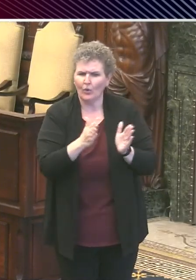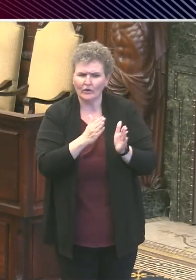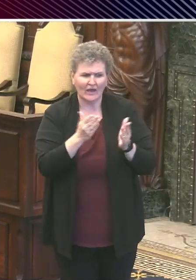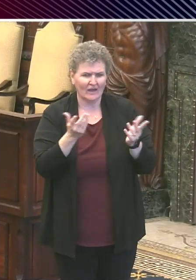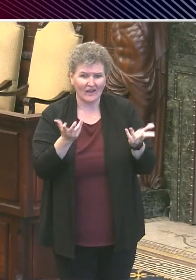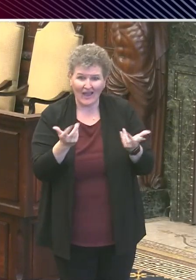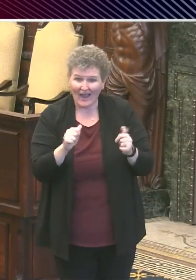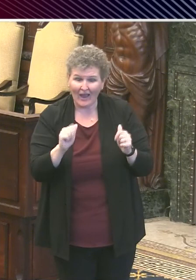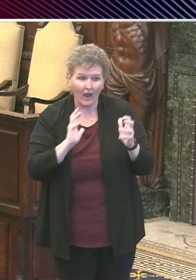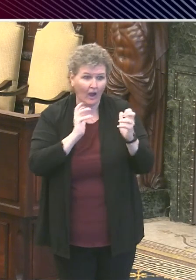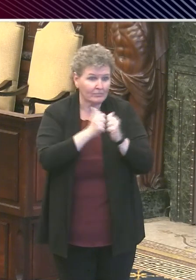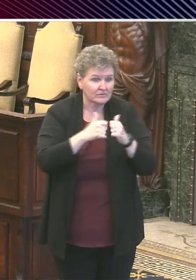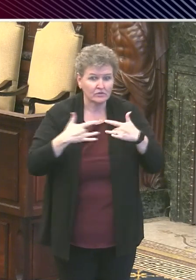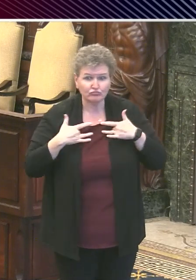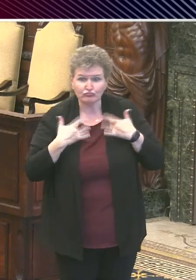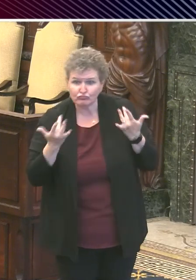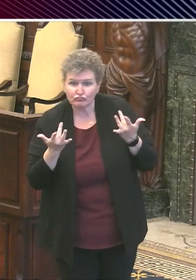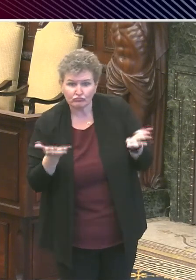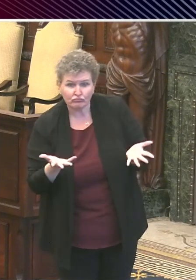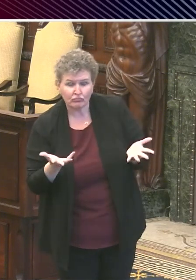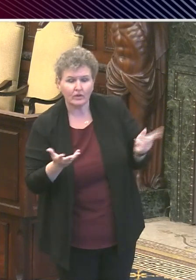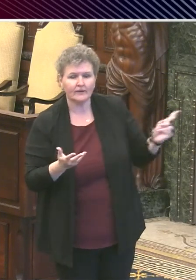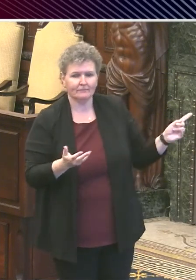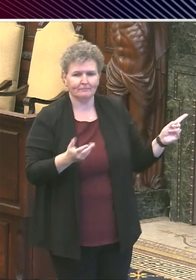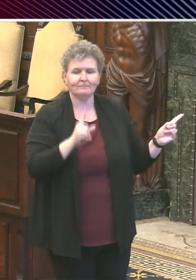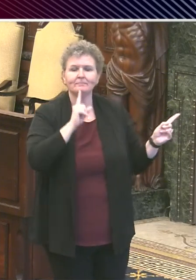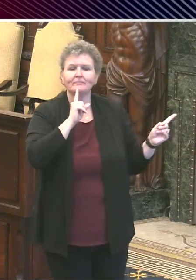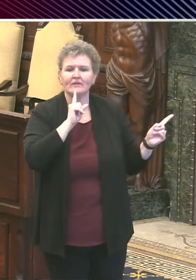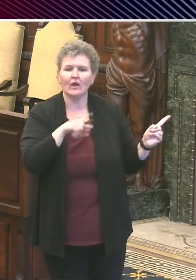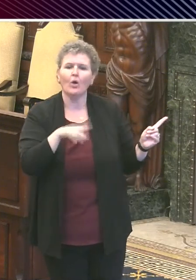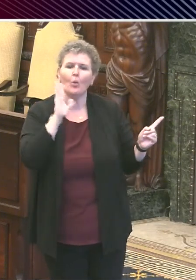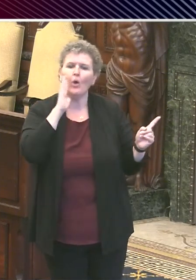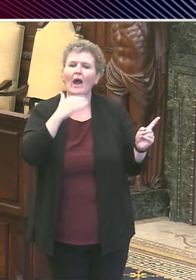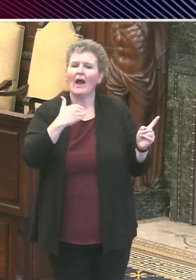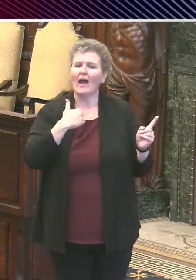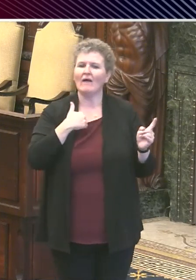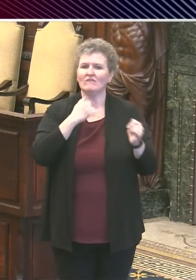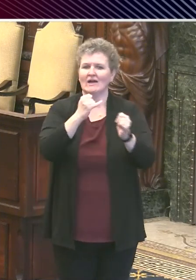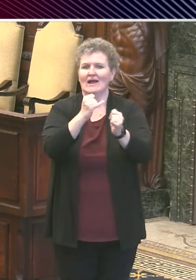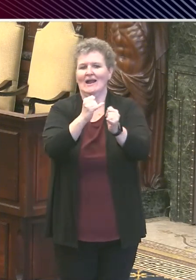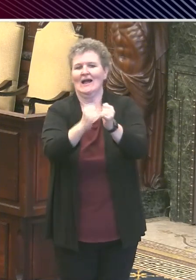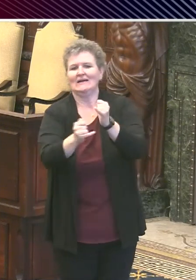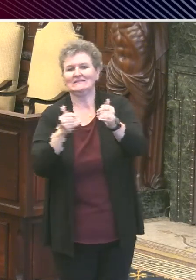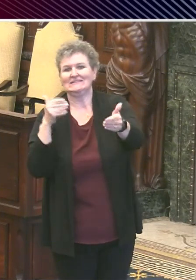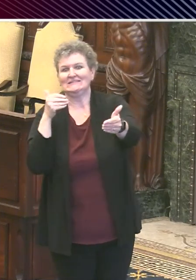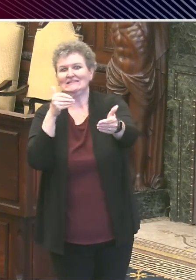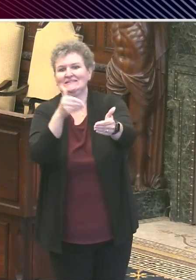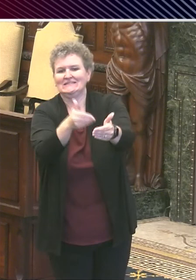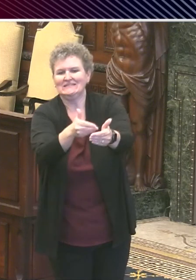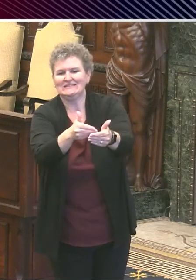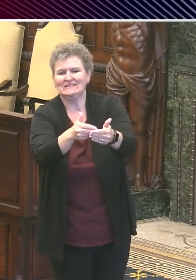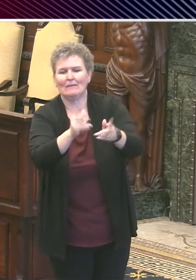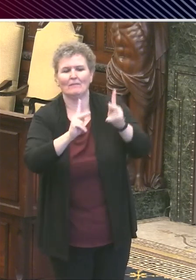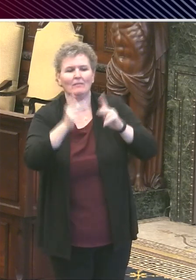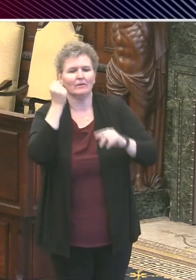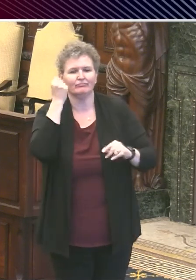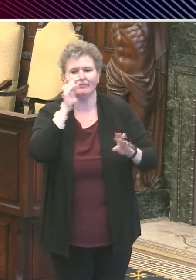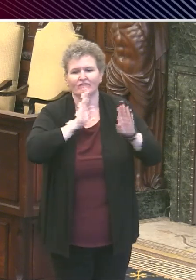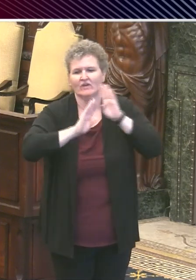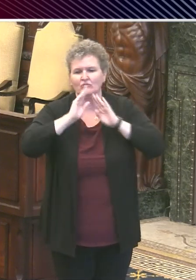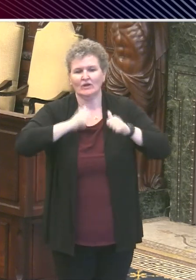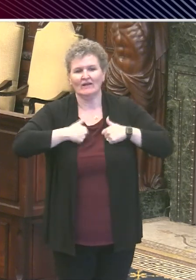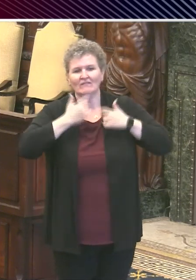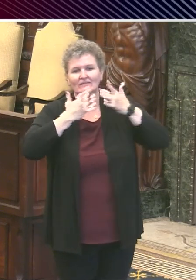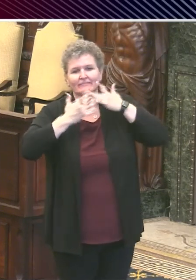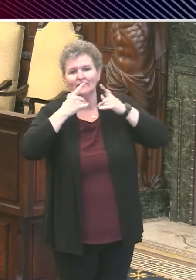agreement? There will be a finality to it. I understand people's frustrations who live around there and who want to